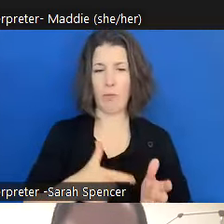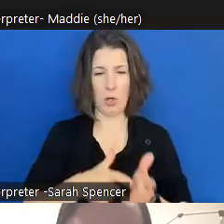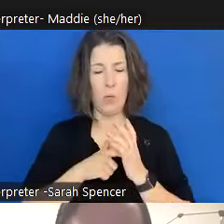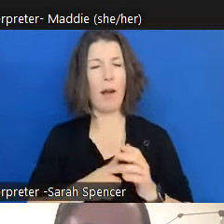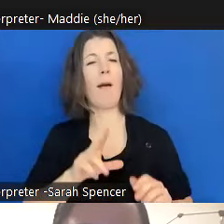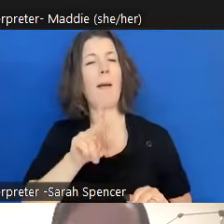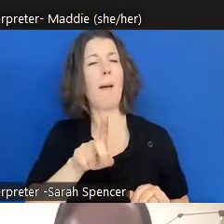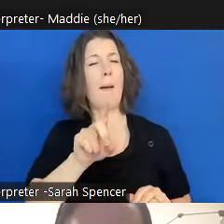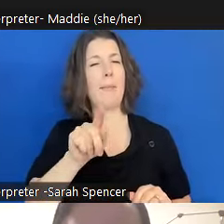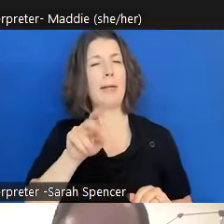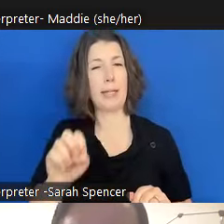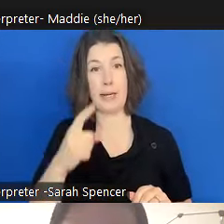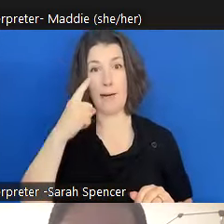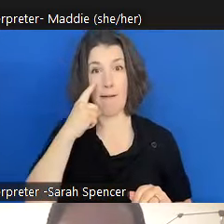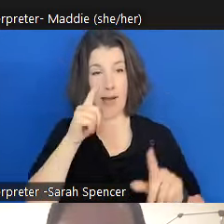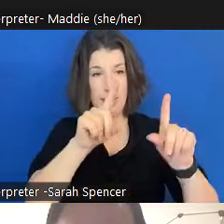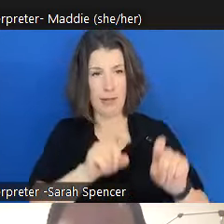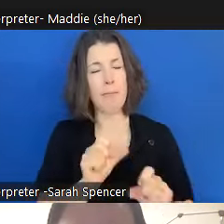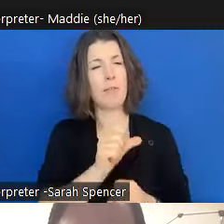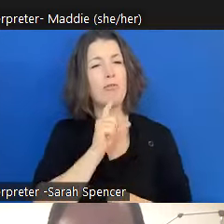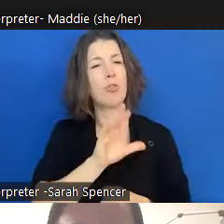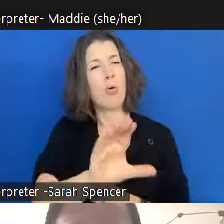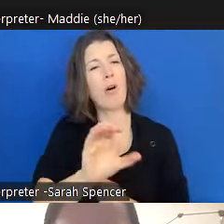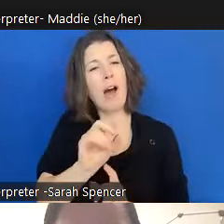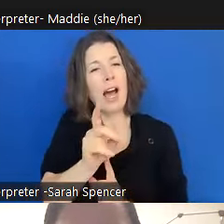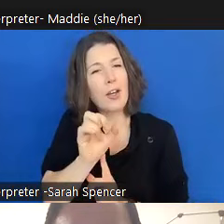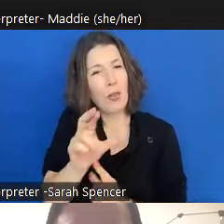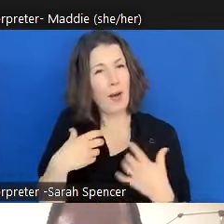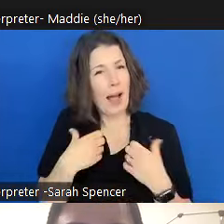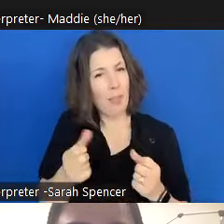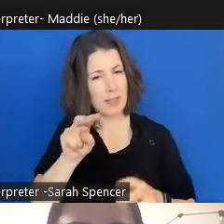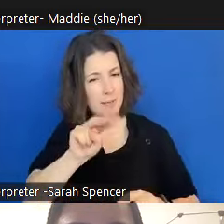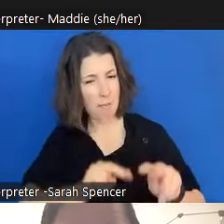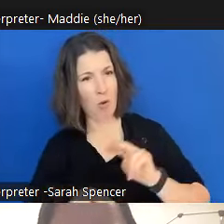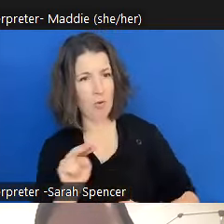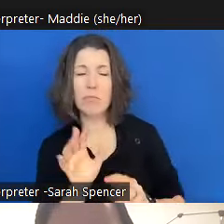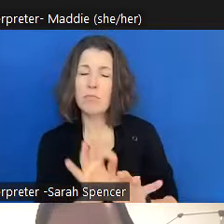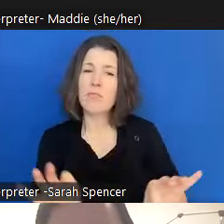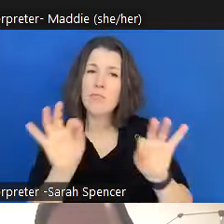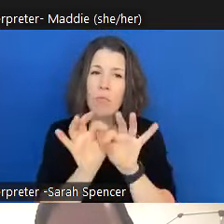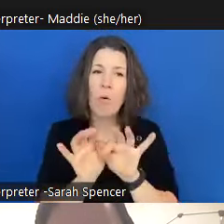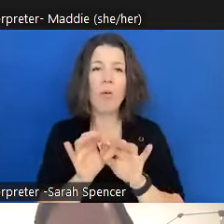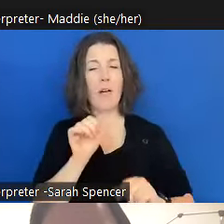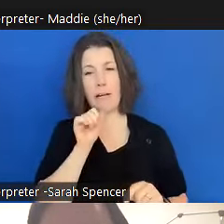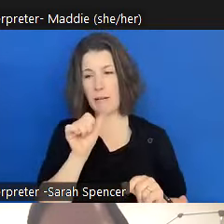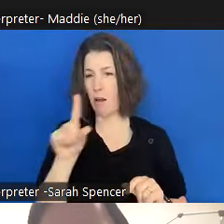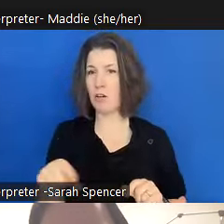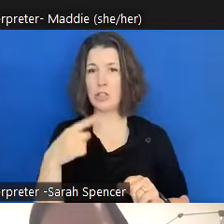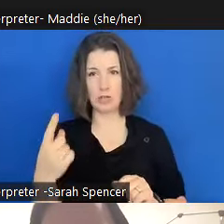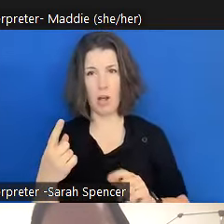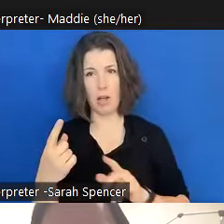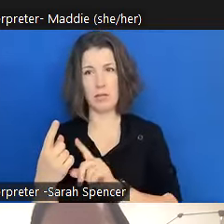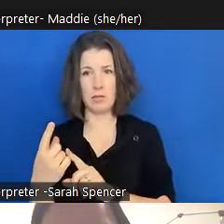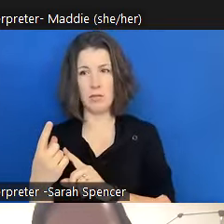to ensure that your ocular health is monitored. It's very important to make sure that not only are we on our end, we're